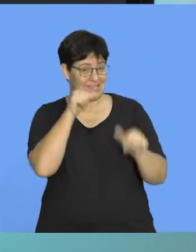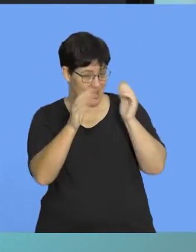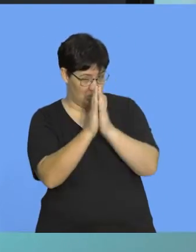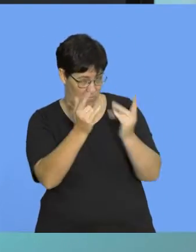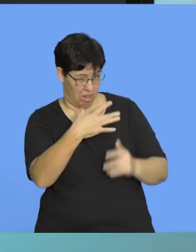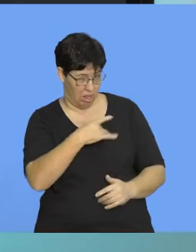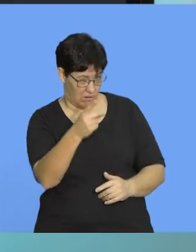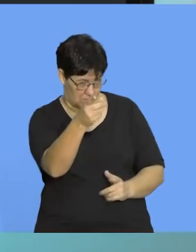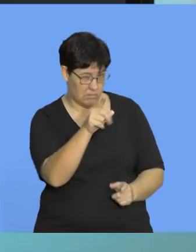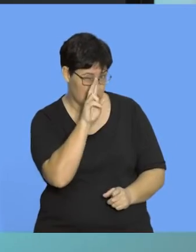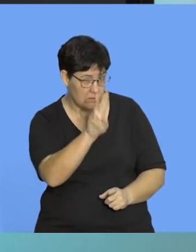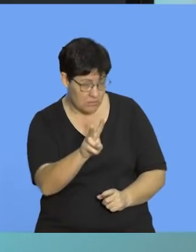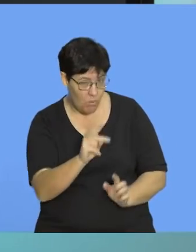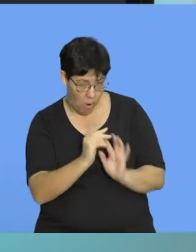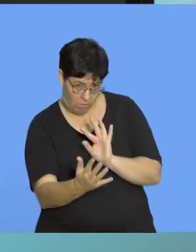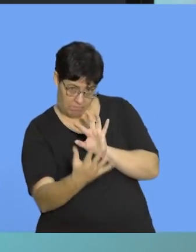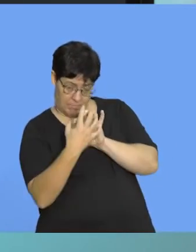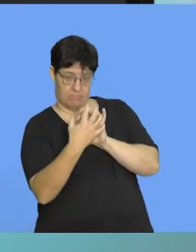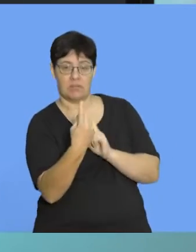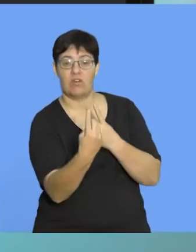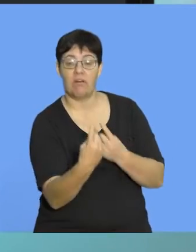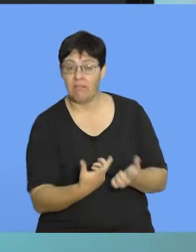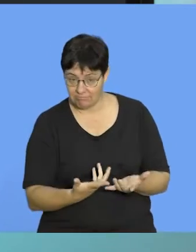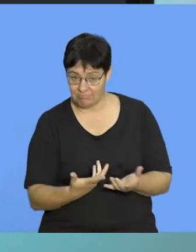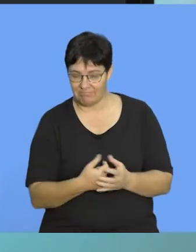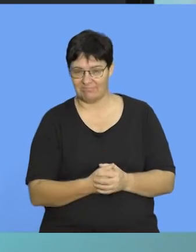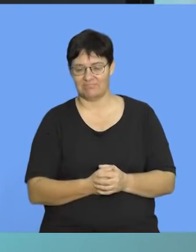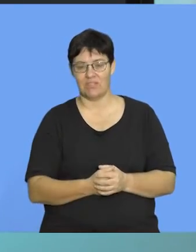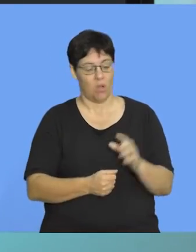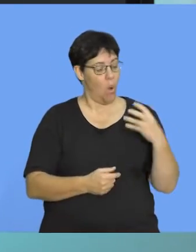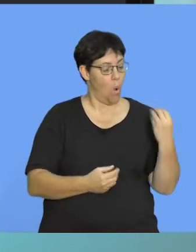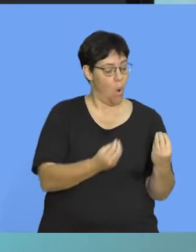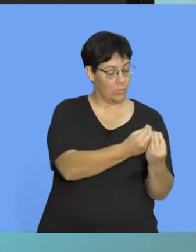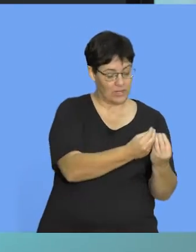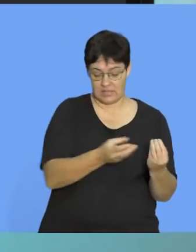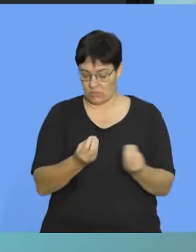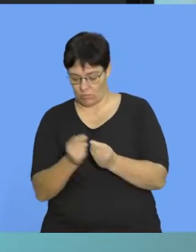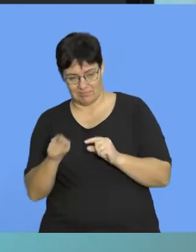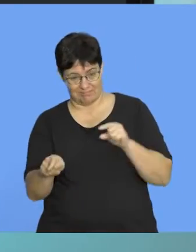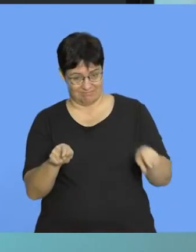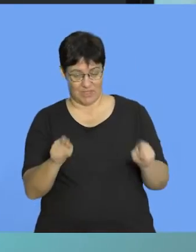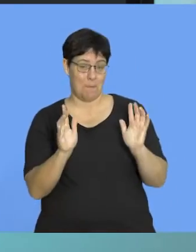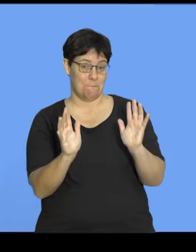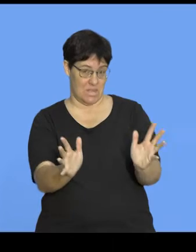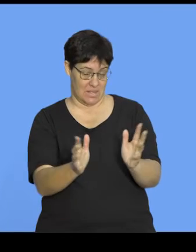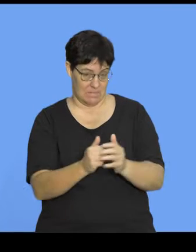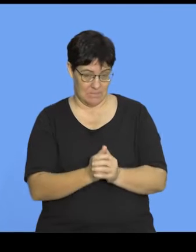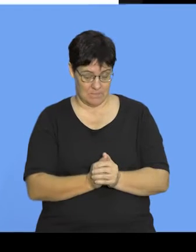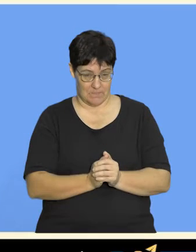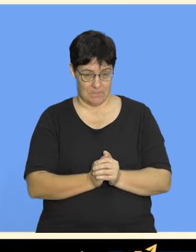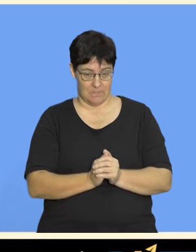okay? But let's just keep it as two objects just to simplify it. Here we